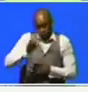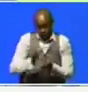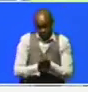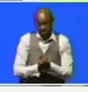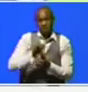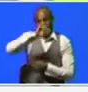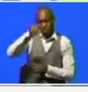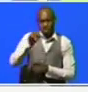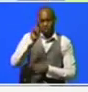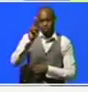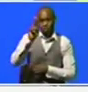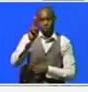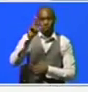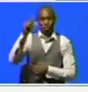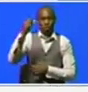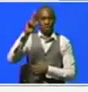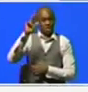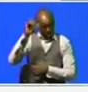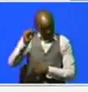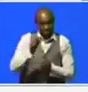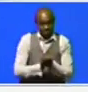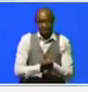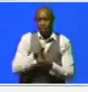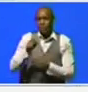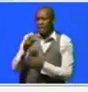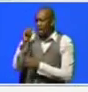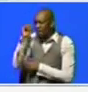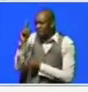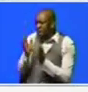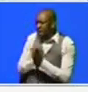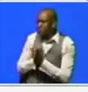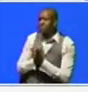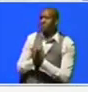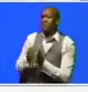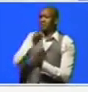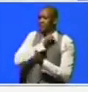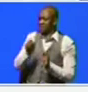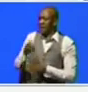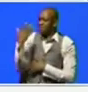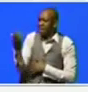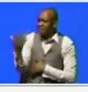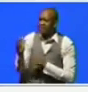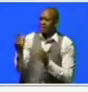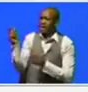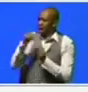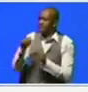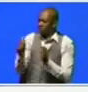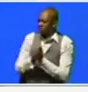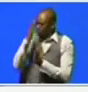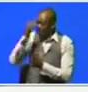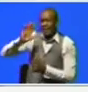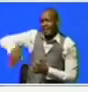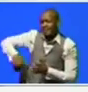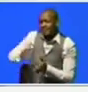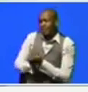Maingi. We understand that the senatorial ballot papers did not get on time as the other ballot papers. Perhaps why that delay, and